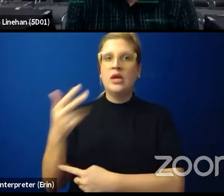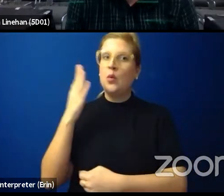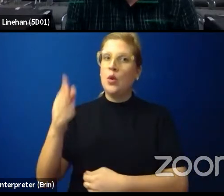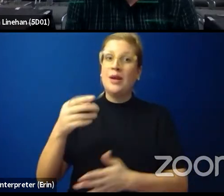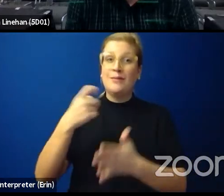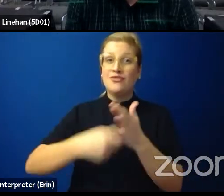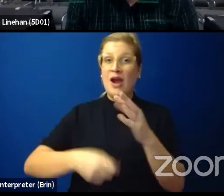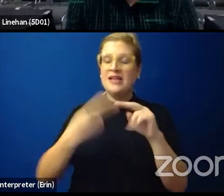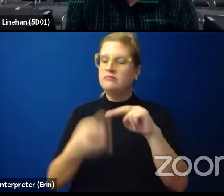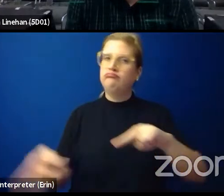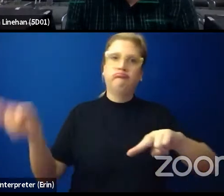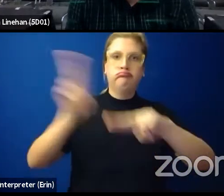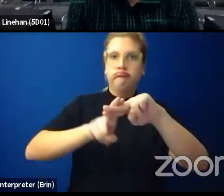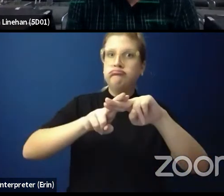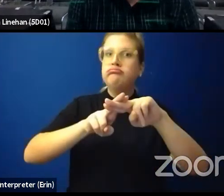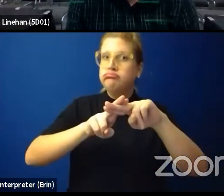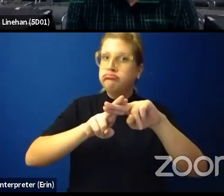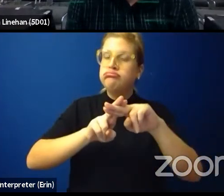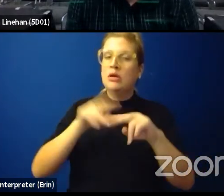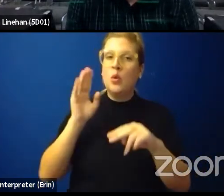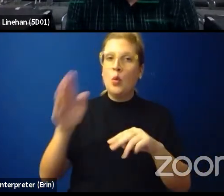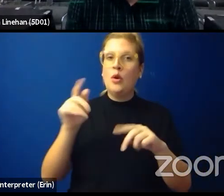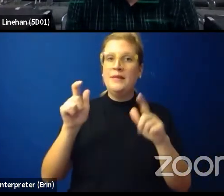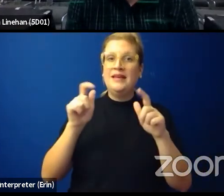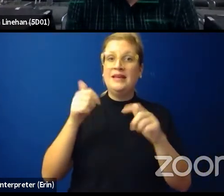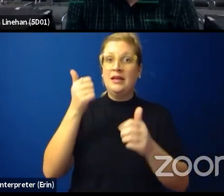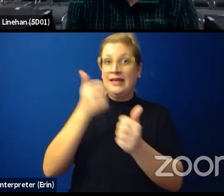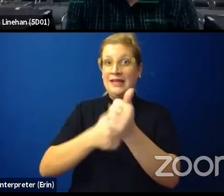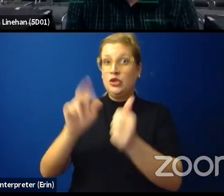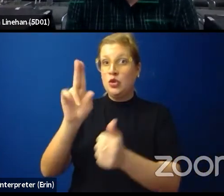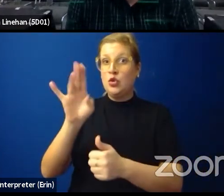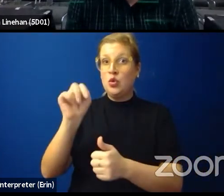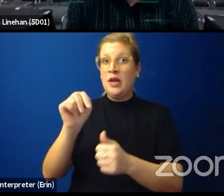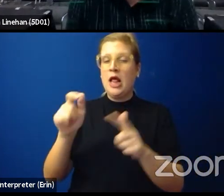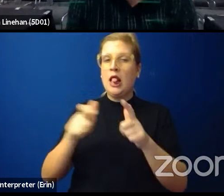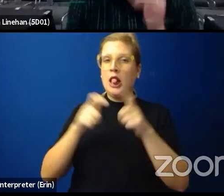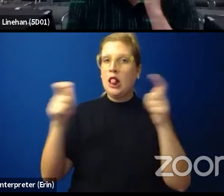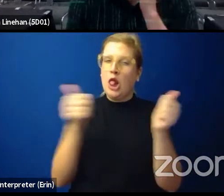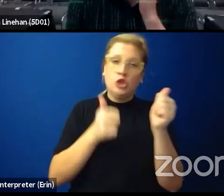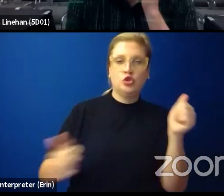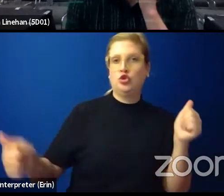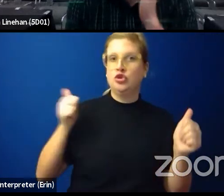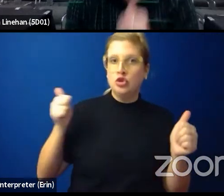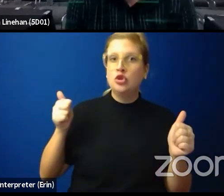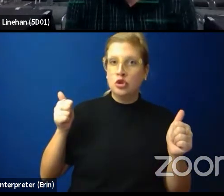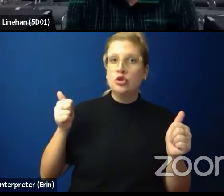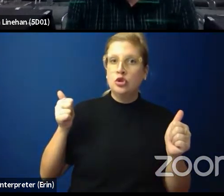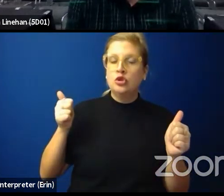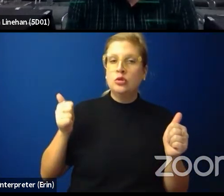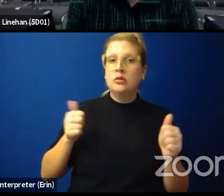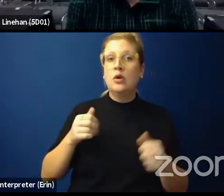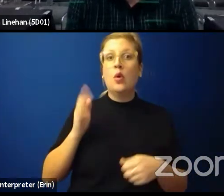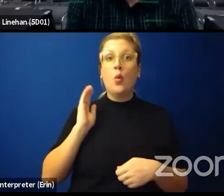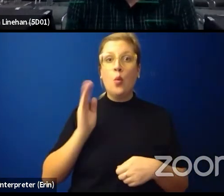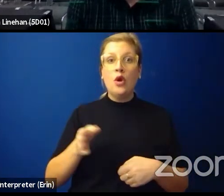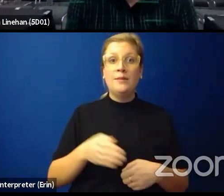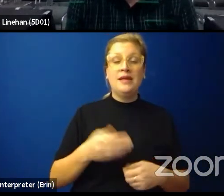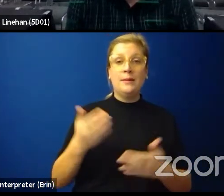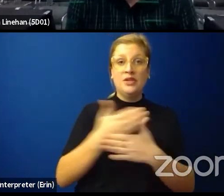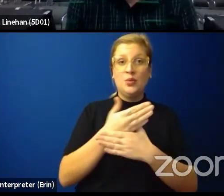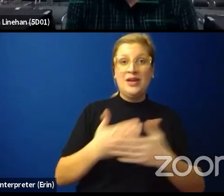points because they'd be considerably larger units. You're taking what it is otherwise split between